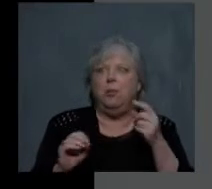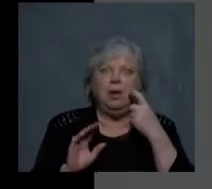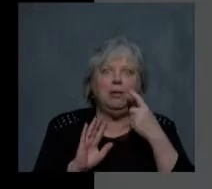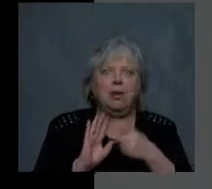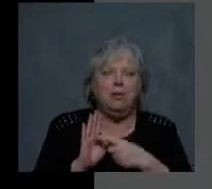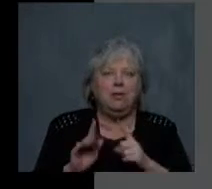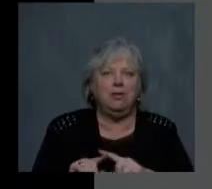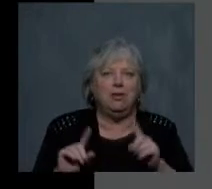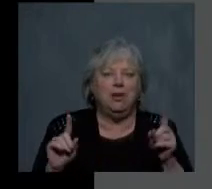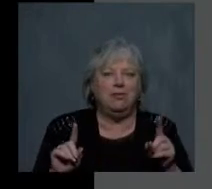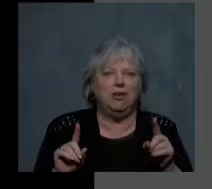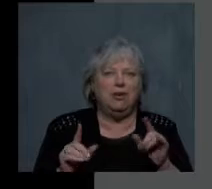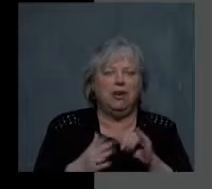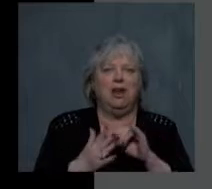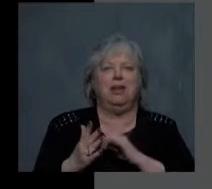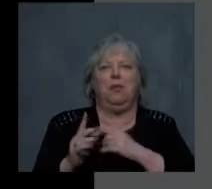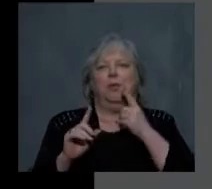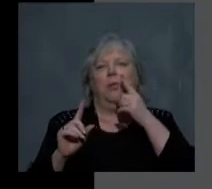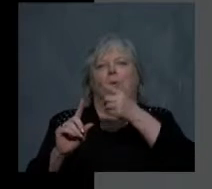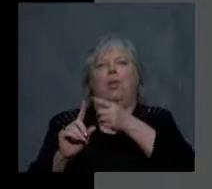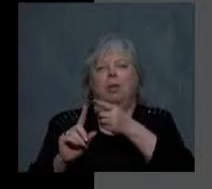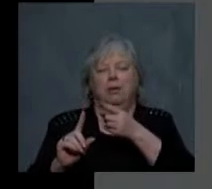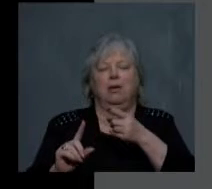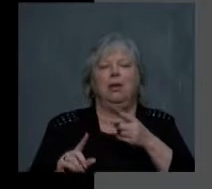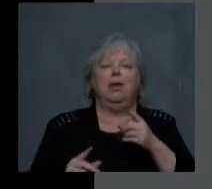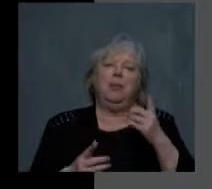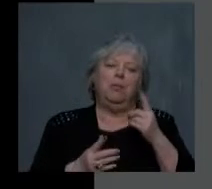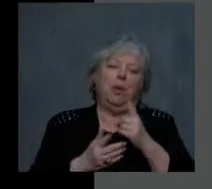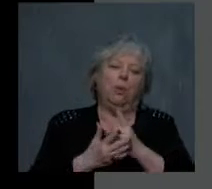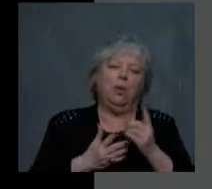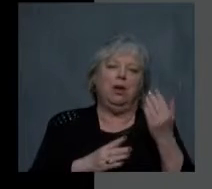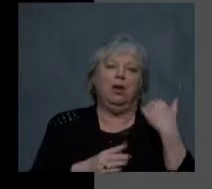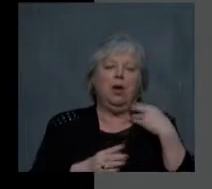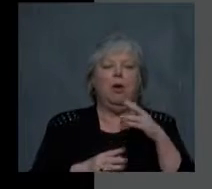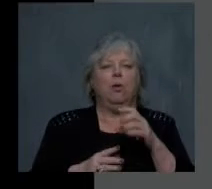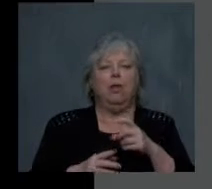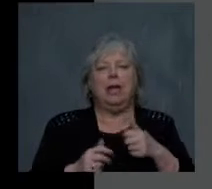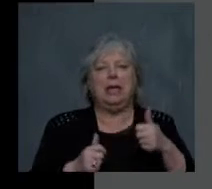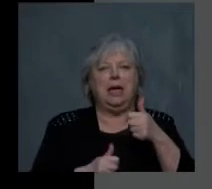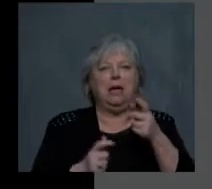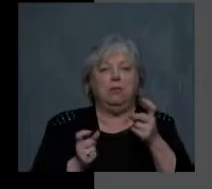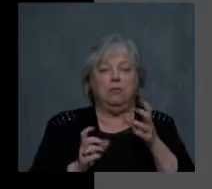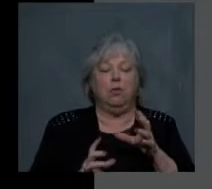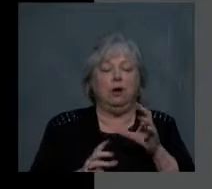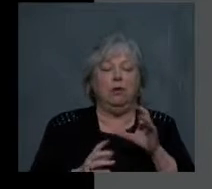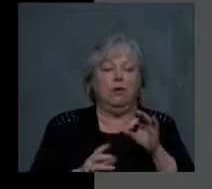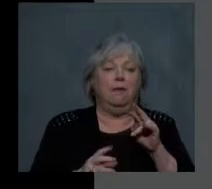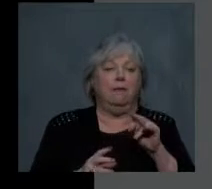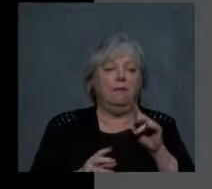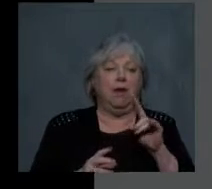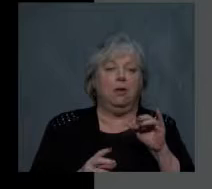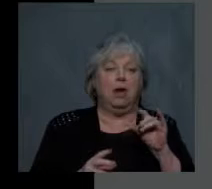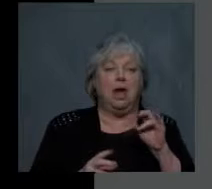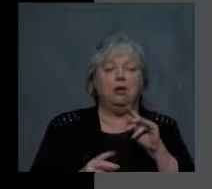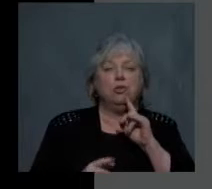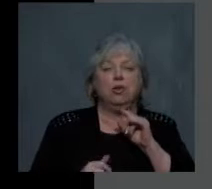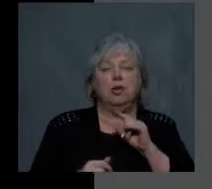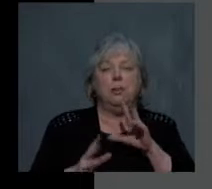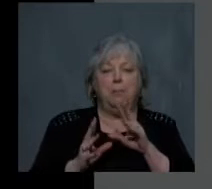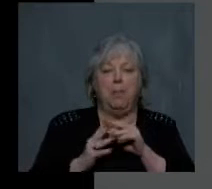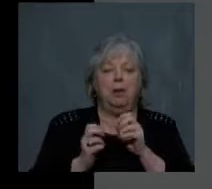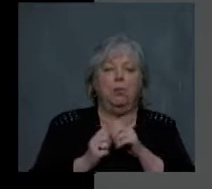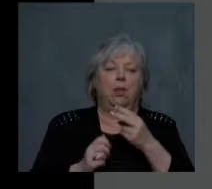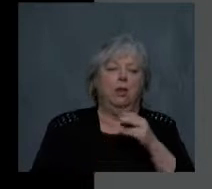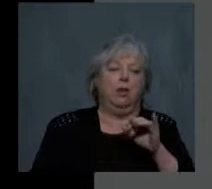shooting for. Just over a week ago, Mr. Jim Argue, the executive director of the foundation, and I appeared before the Hillcrest Residents